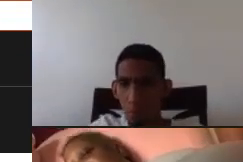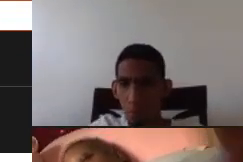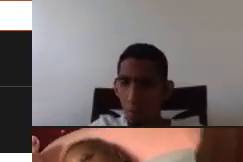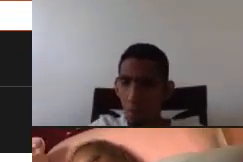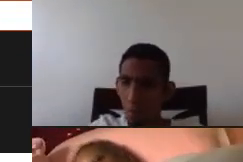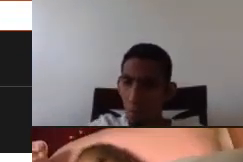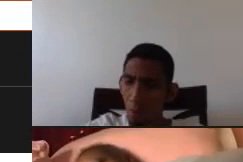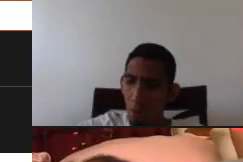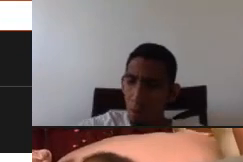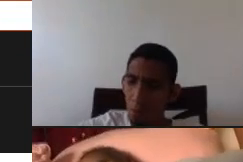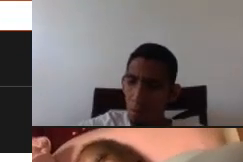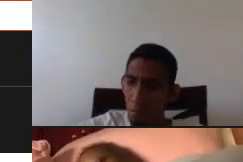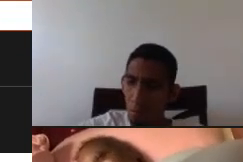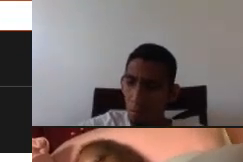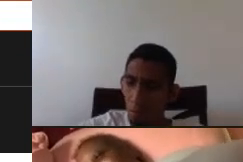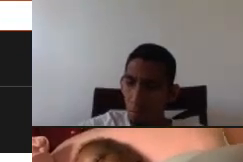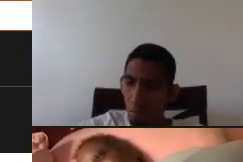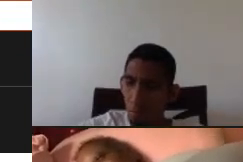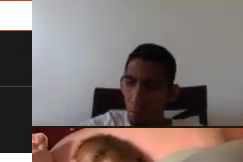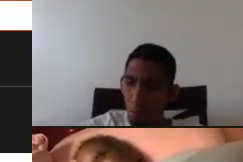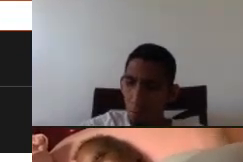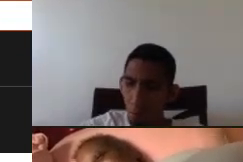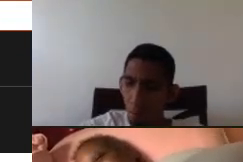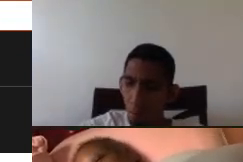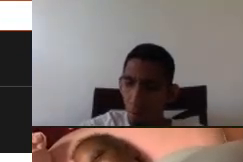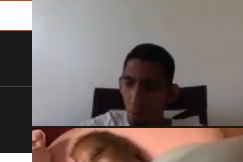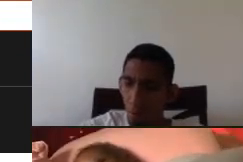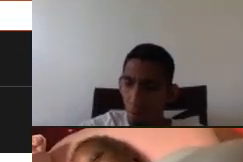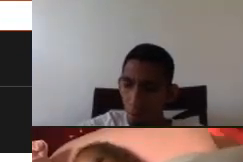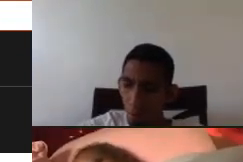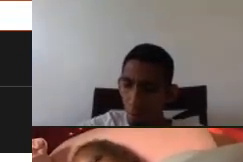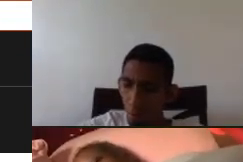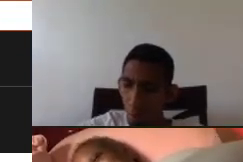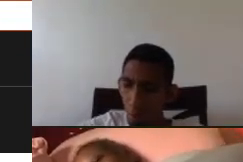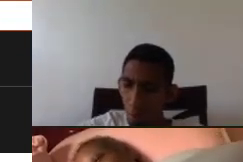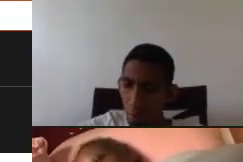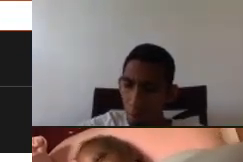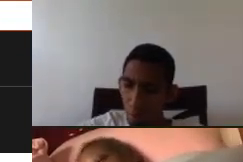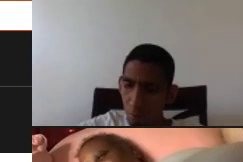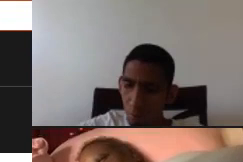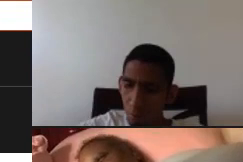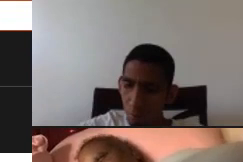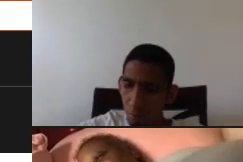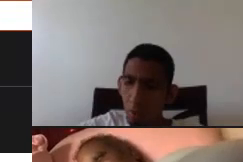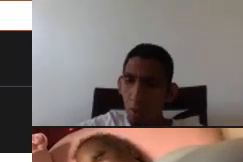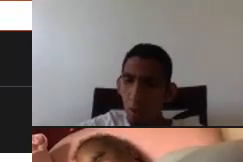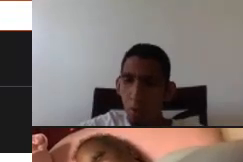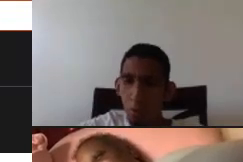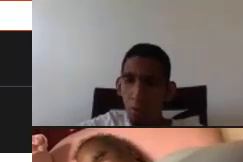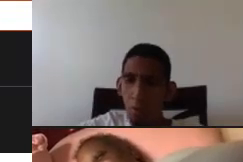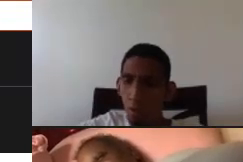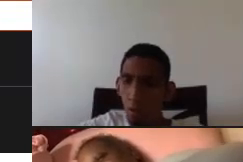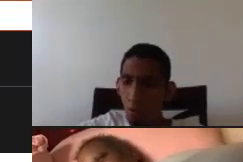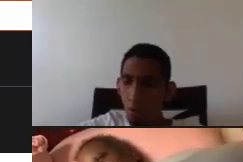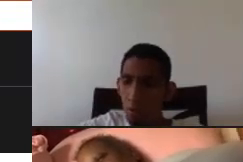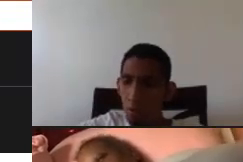Things are a lot different in South Florida than they are in other parts of the country, and we want to make sure that those areas get represented, that we